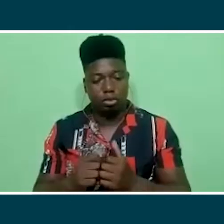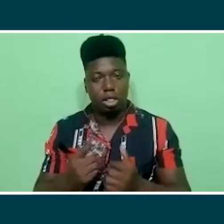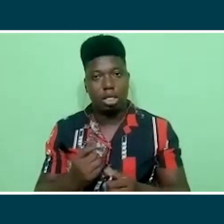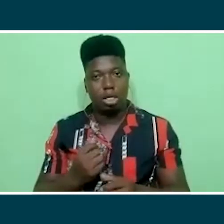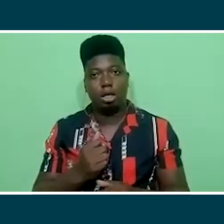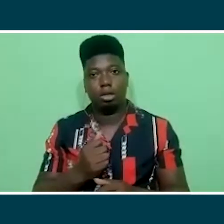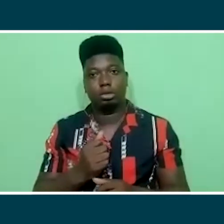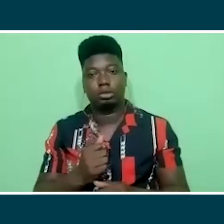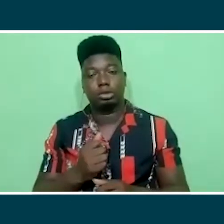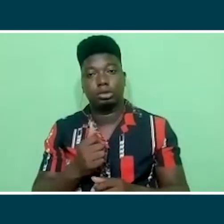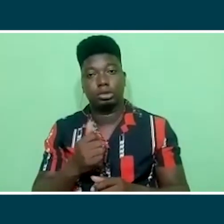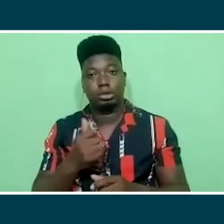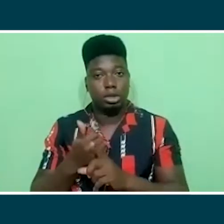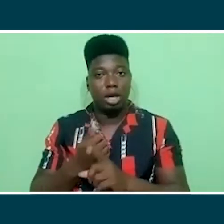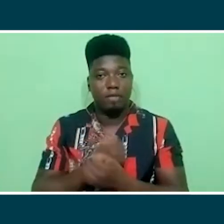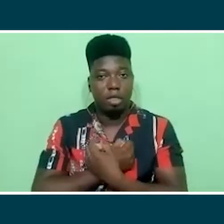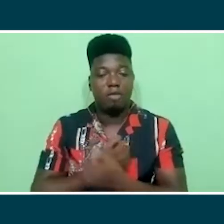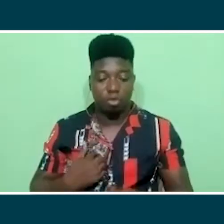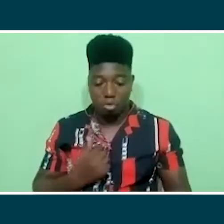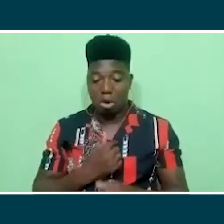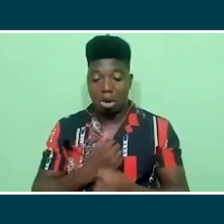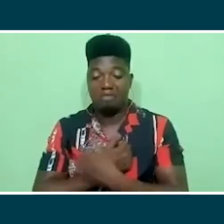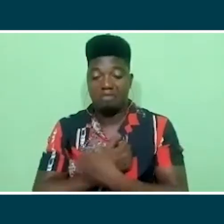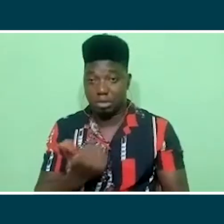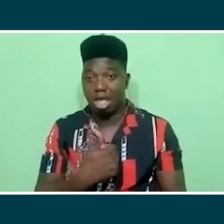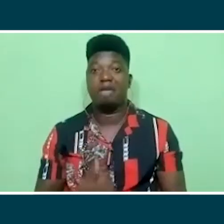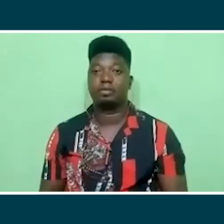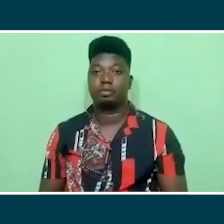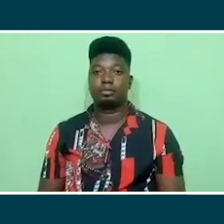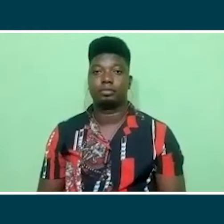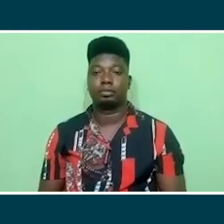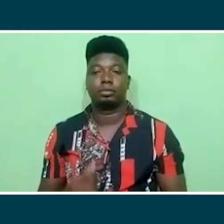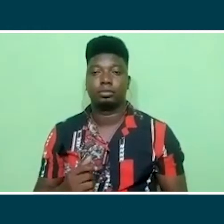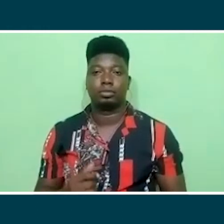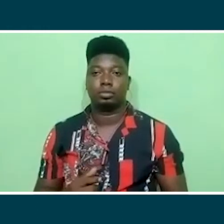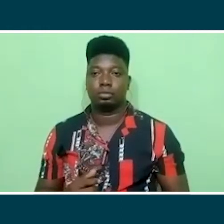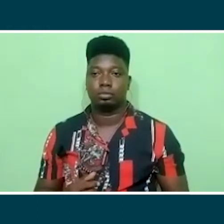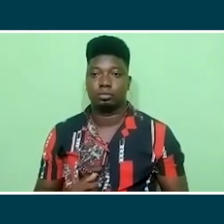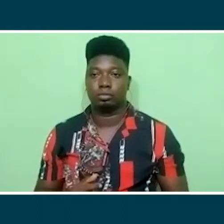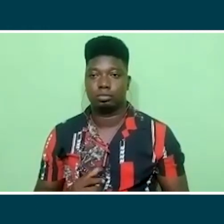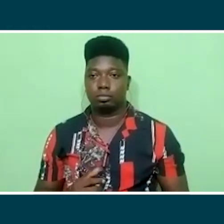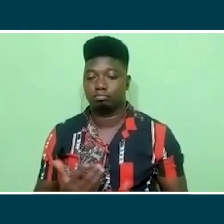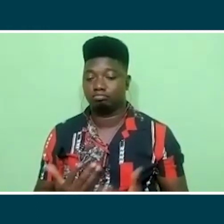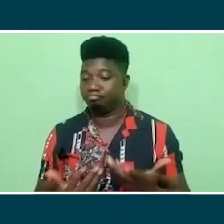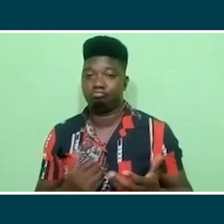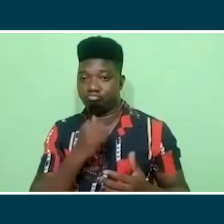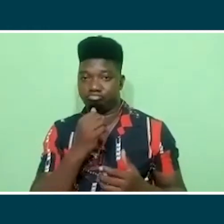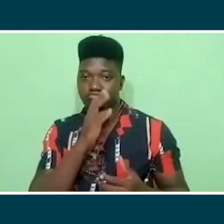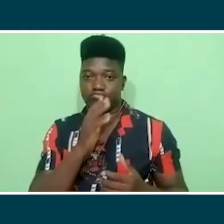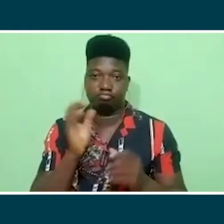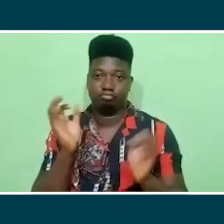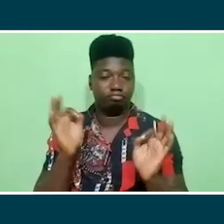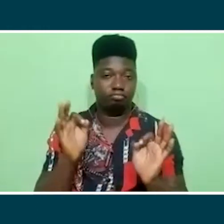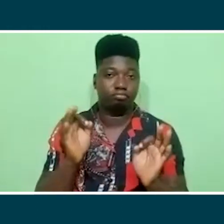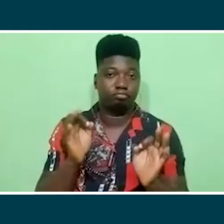true liberation, when we can love ourselves and have grace for ourselves to not be perfect. And as I've shedded my perfectionism